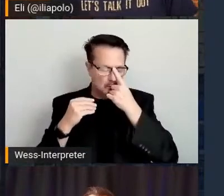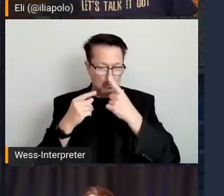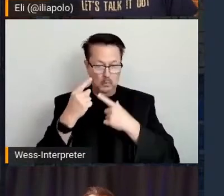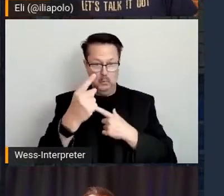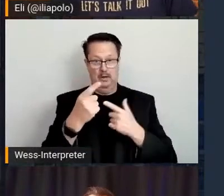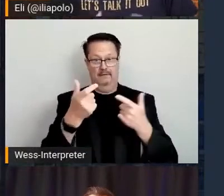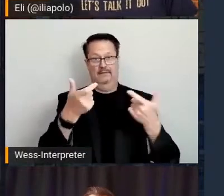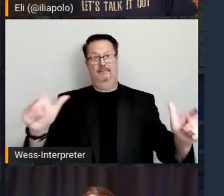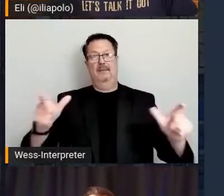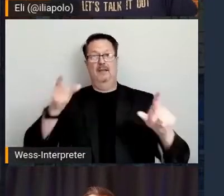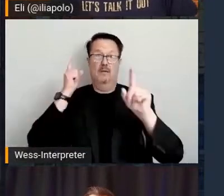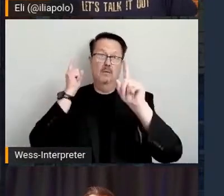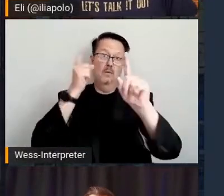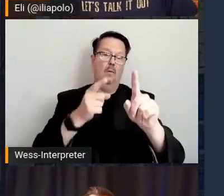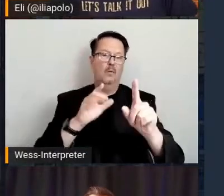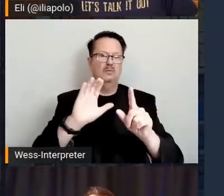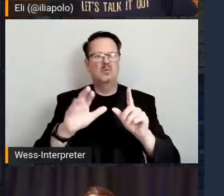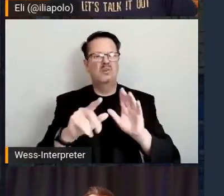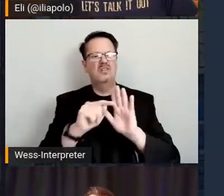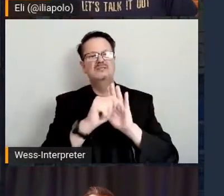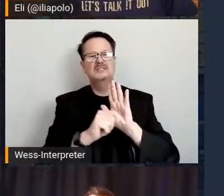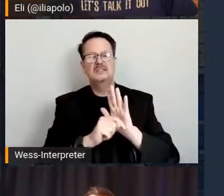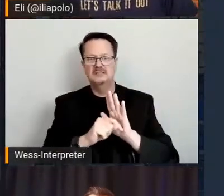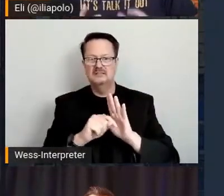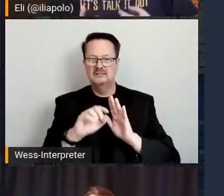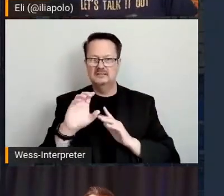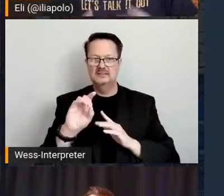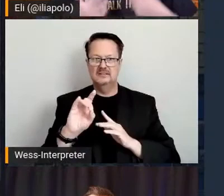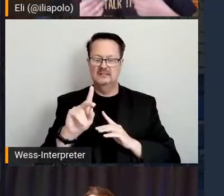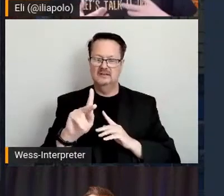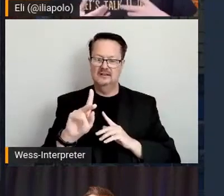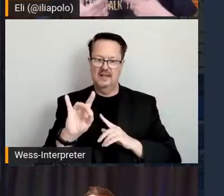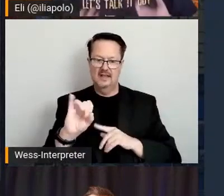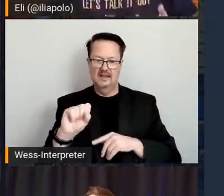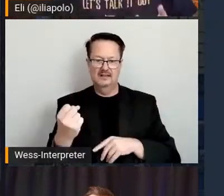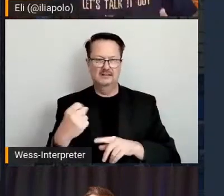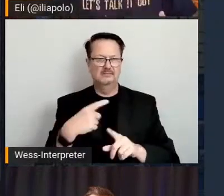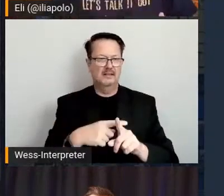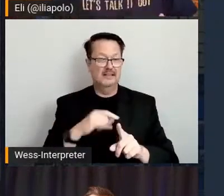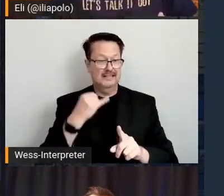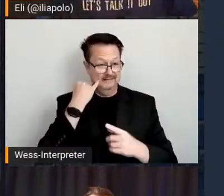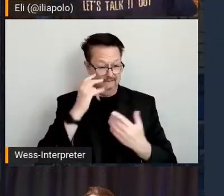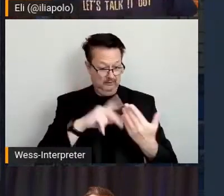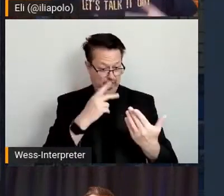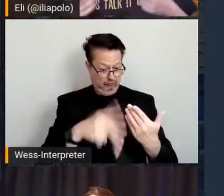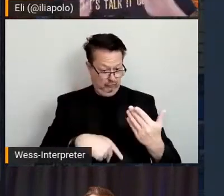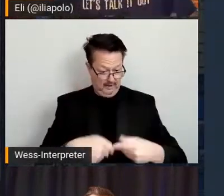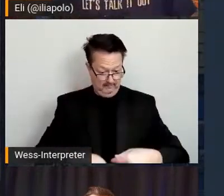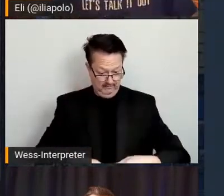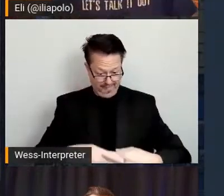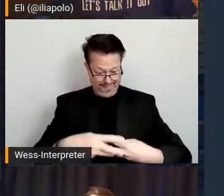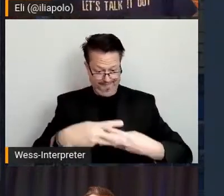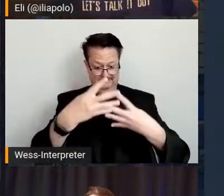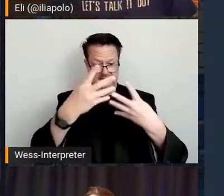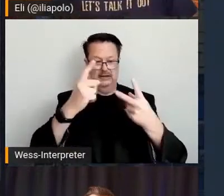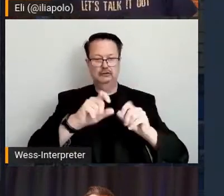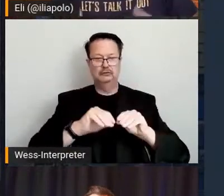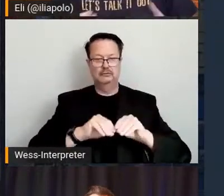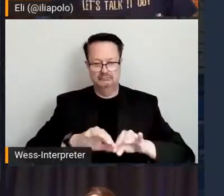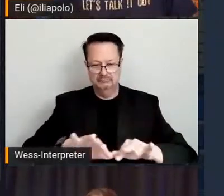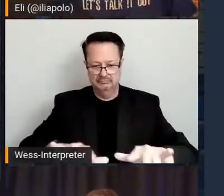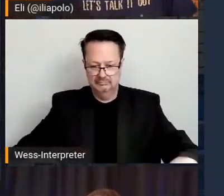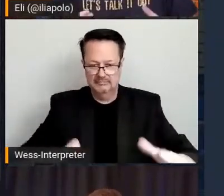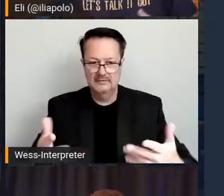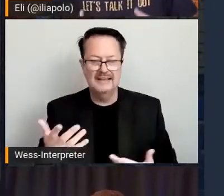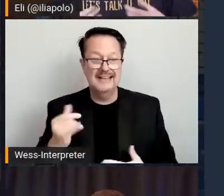main goals or tenets of CDK8s Plus is that if your program compiles, then it should also deploy. And